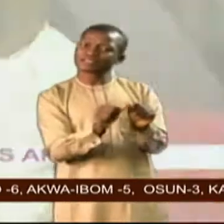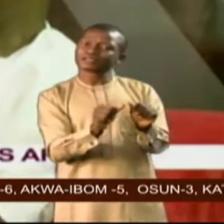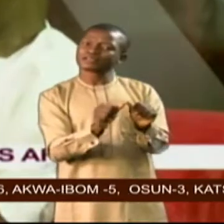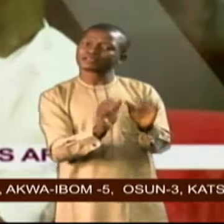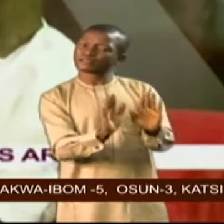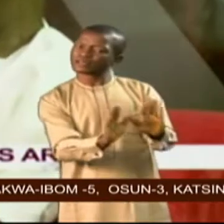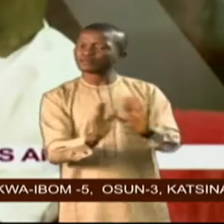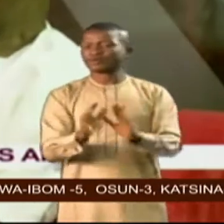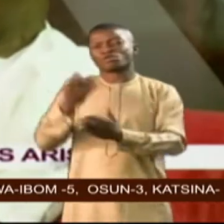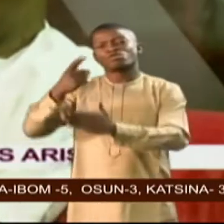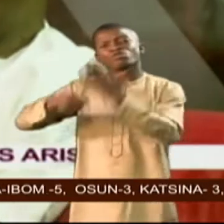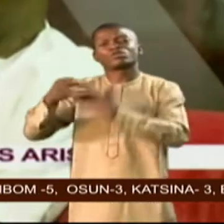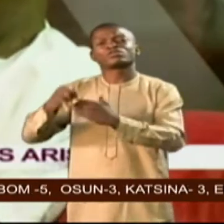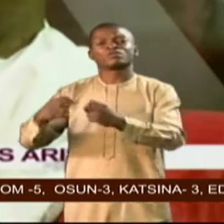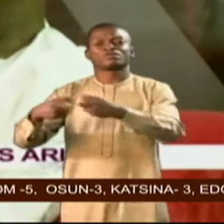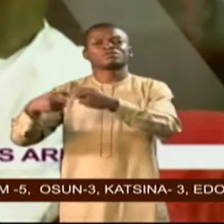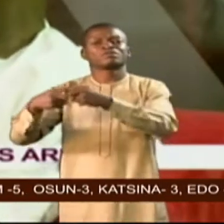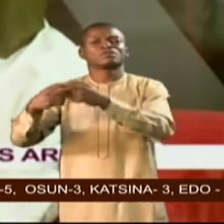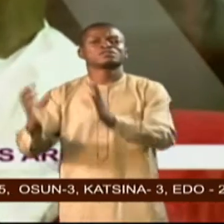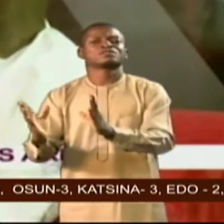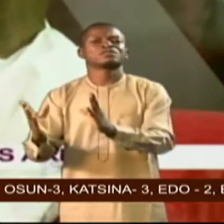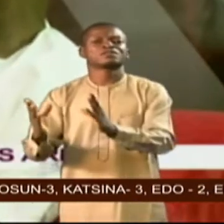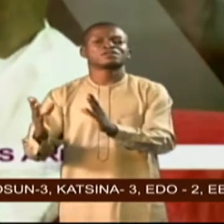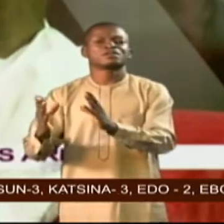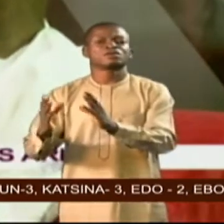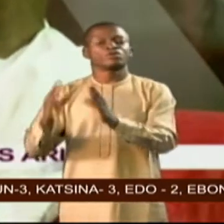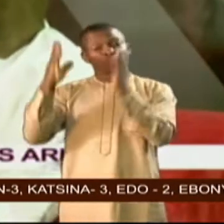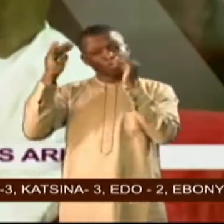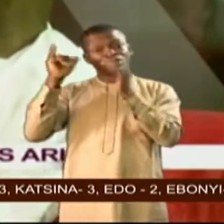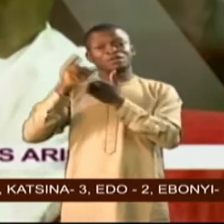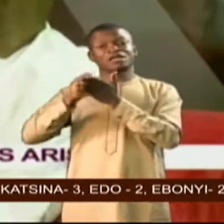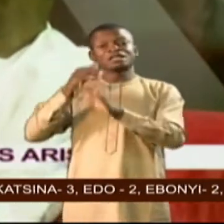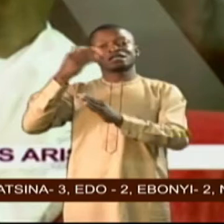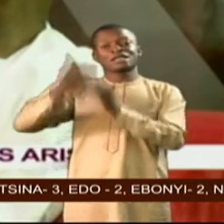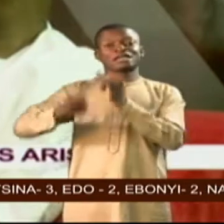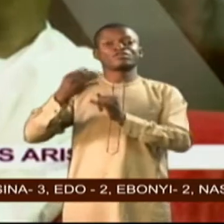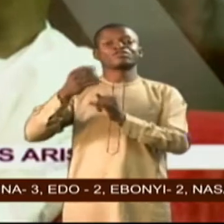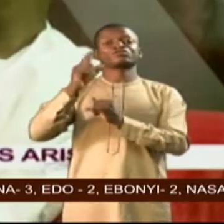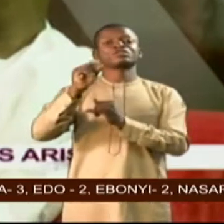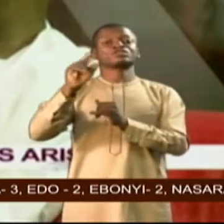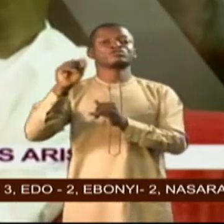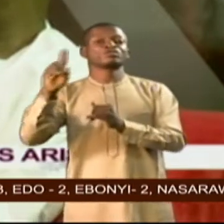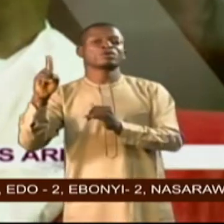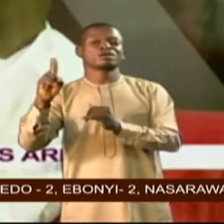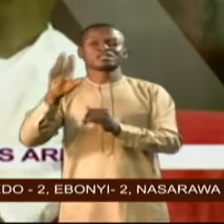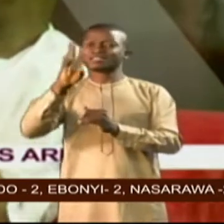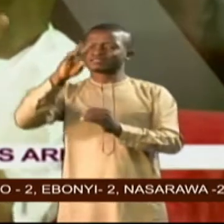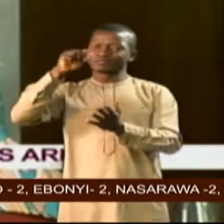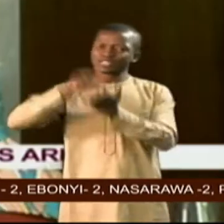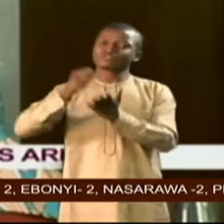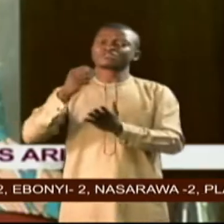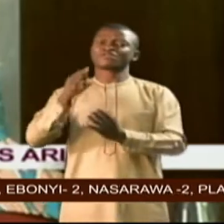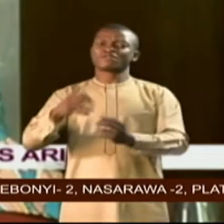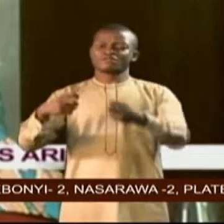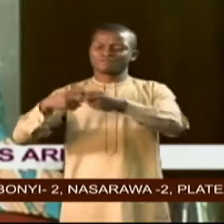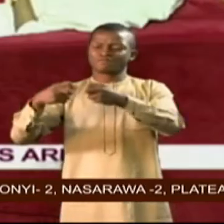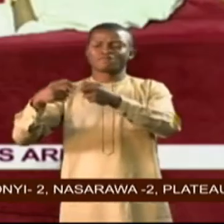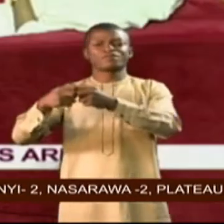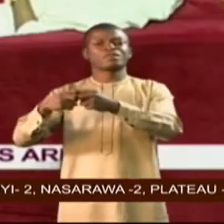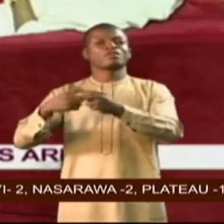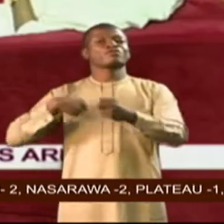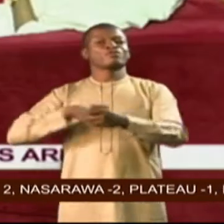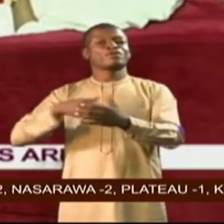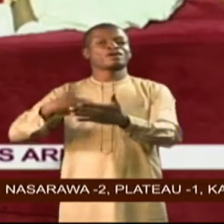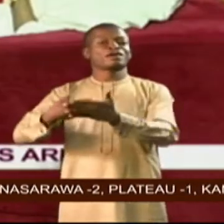power? Hopefully, by the end of 2021, at least 7,000 megawatts of power will be reaching,